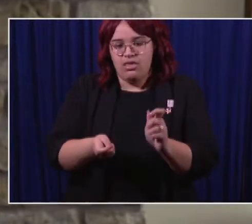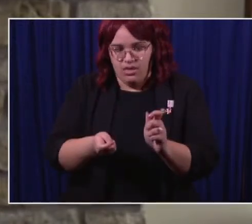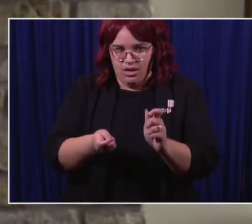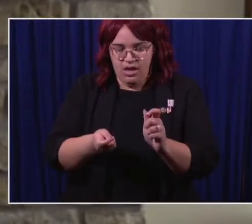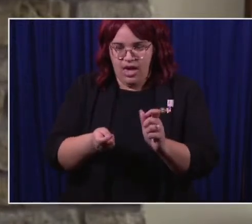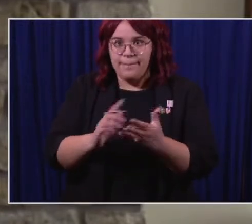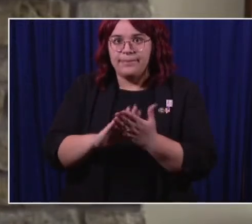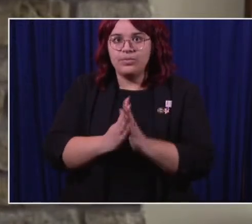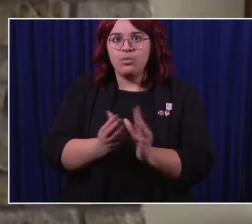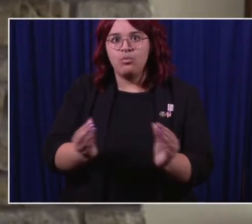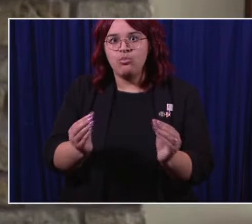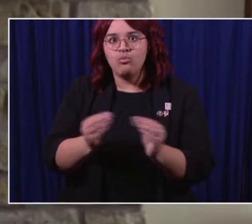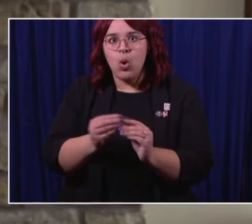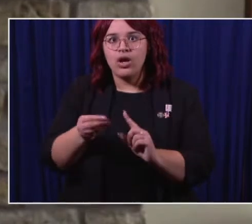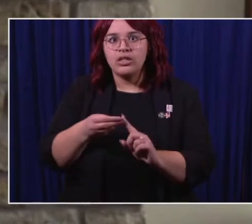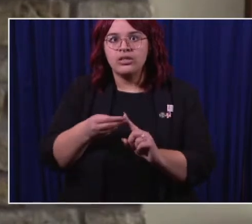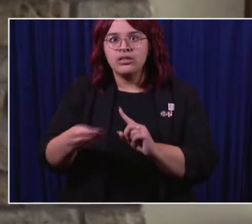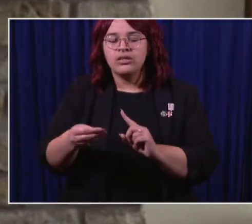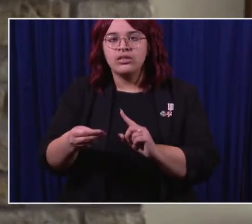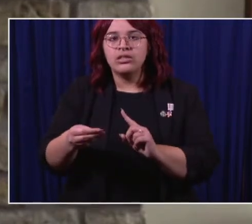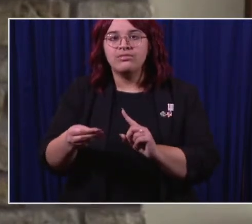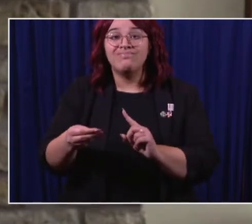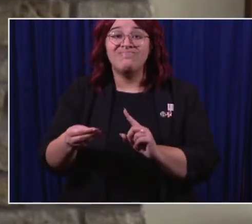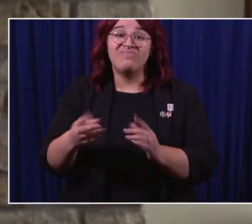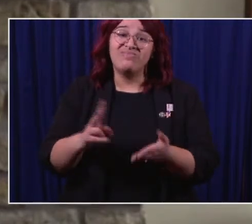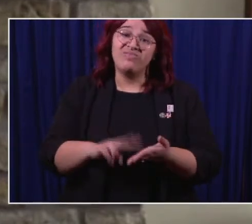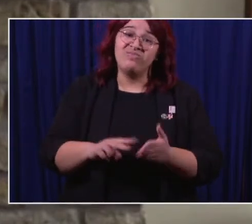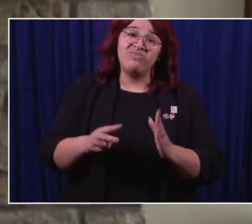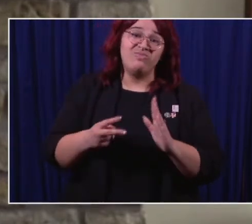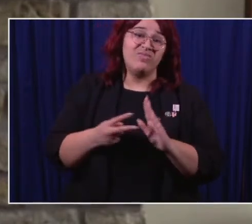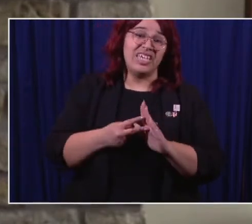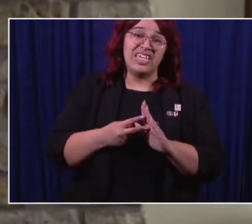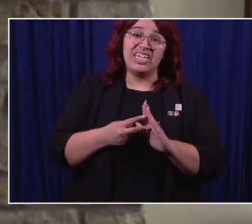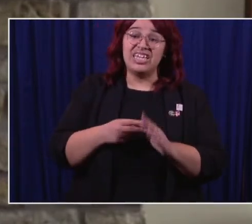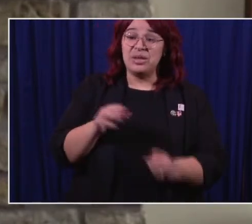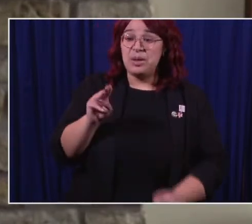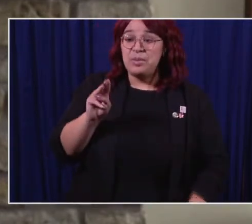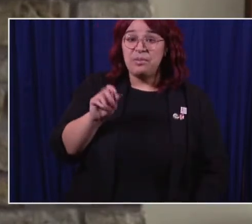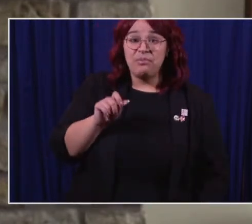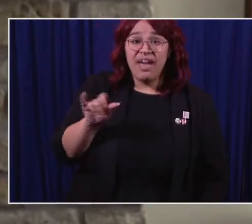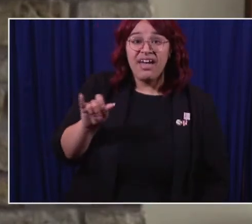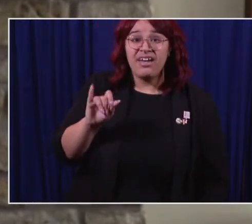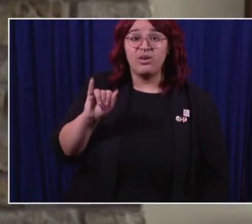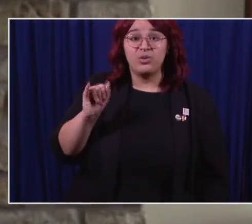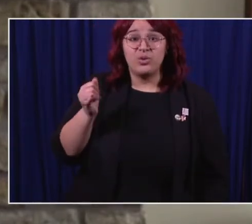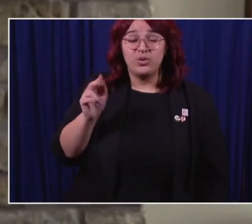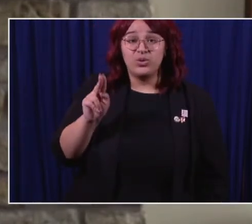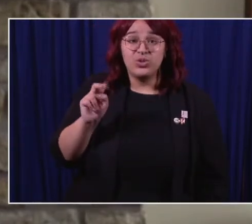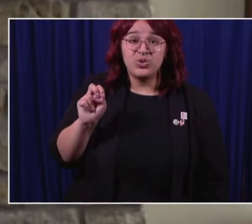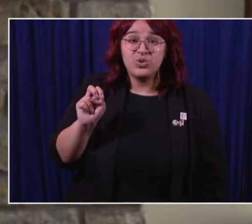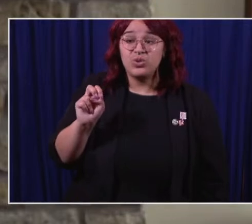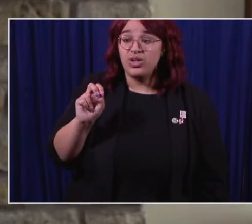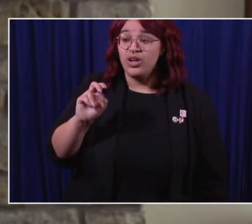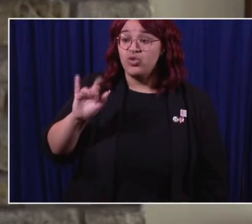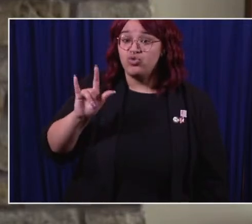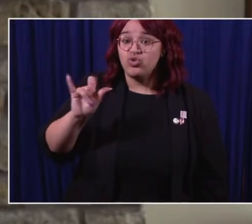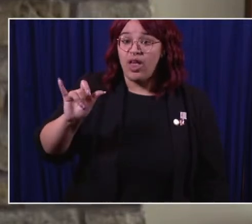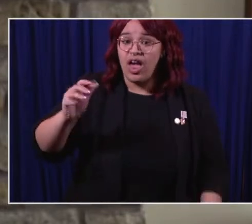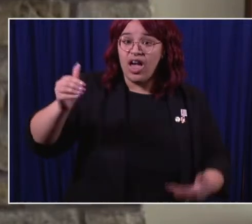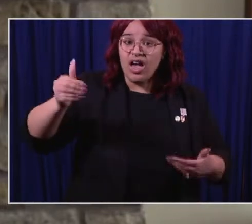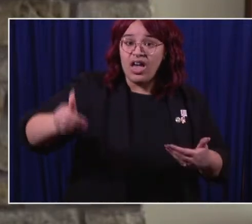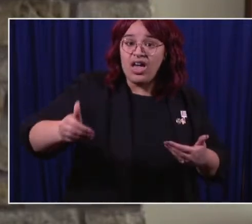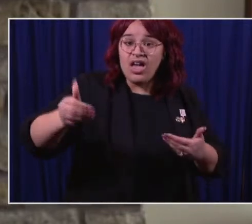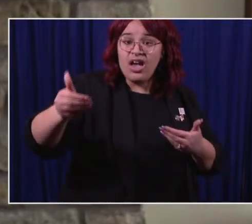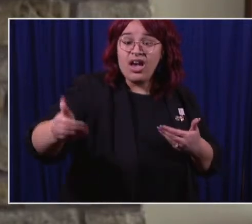we could be in a very, very different and much worse situation in May or in June or July or whenever